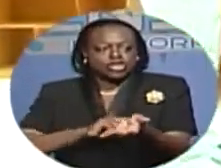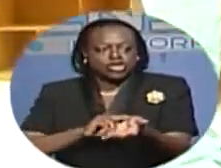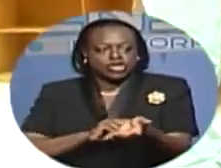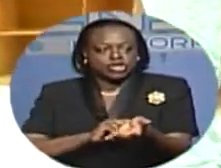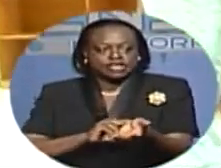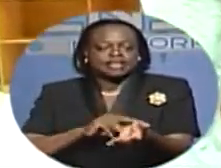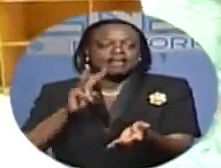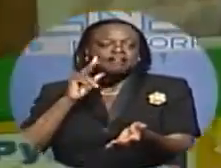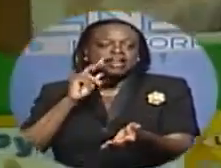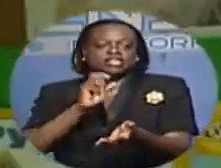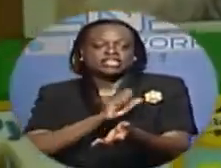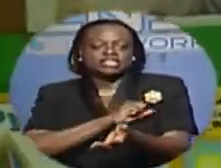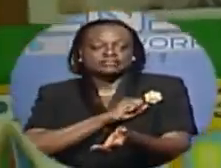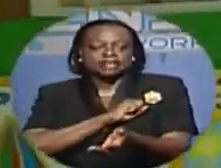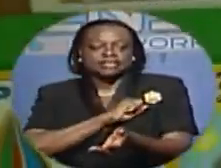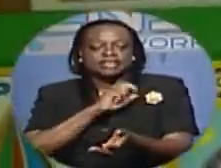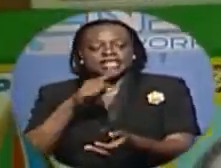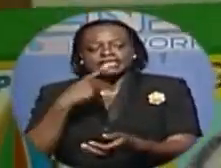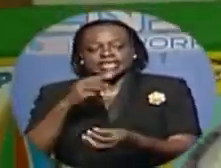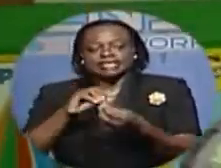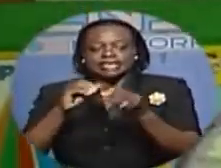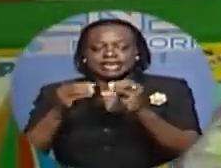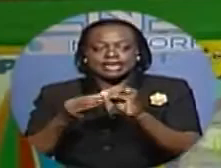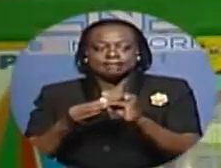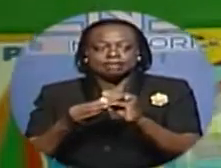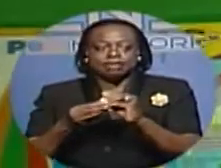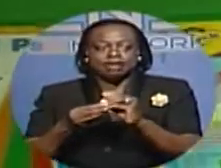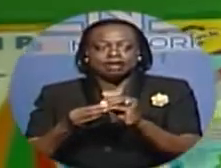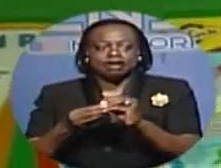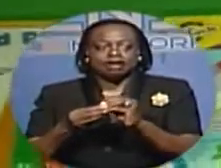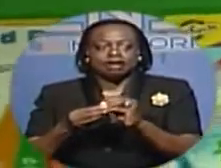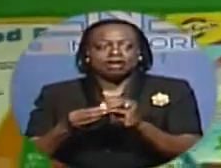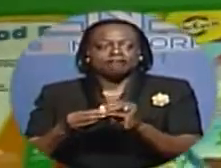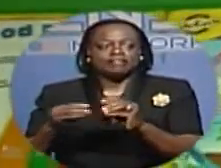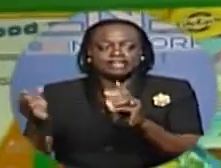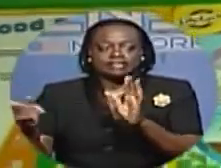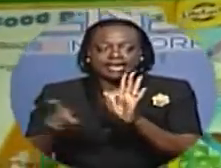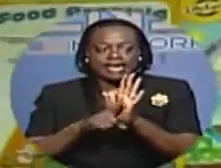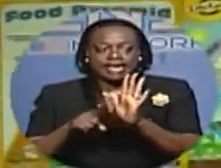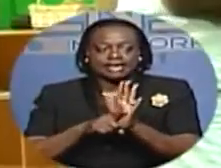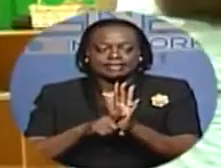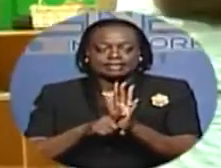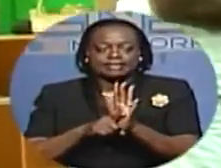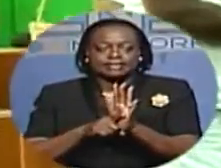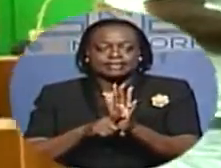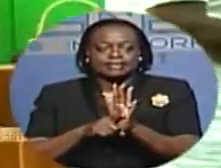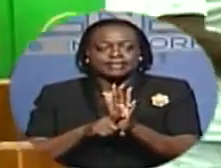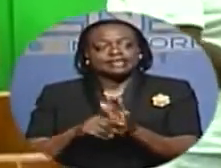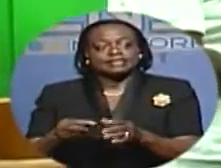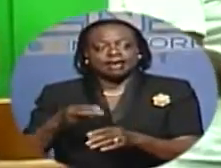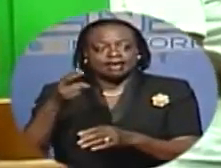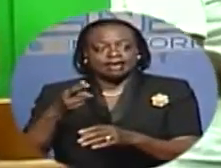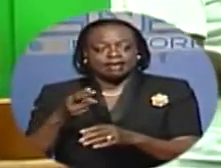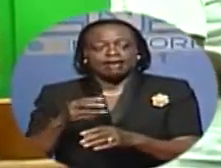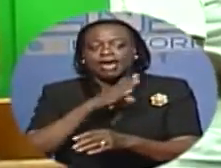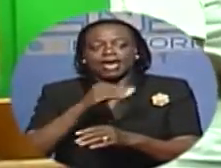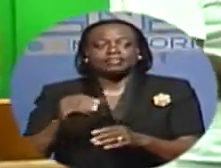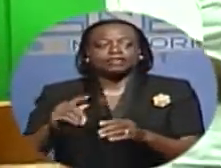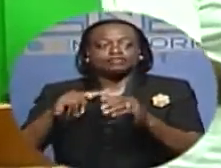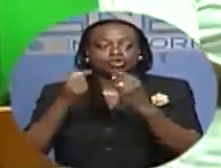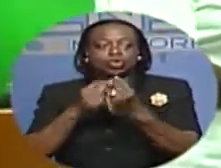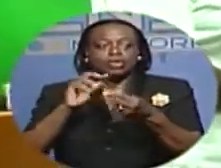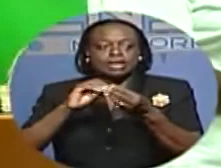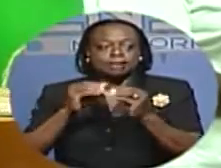Smith, the number of reported cases of neglect spiked from 252 to 254 cases, and the total number of reported incidents of child